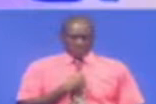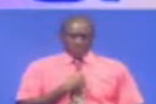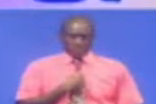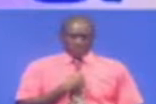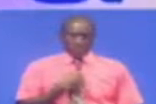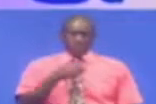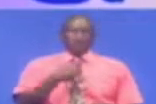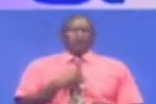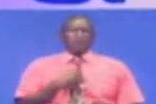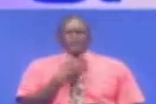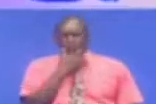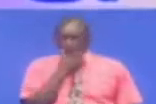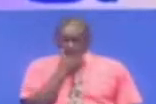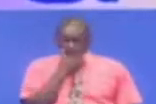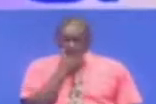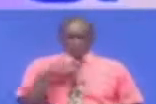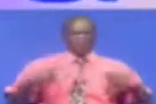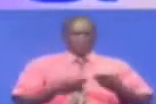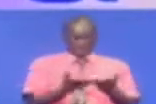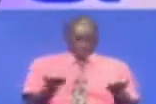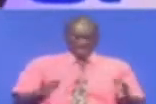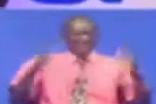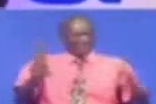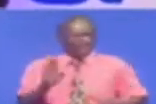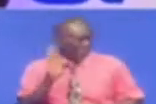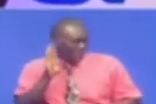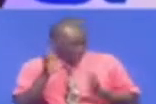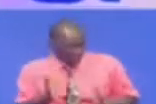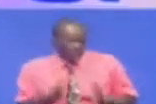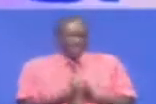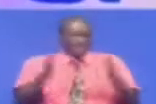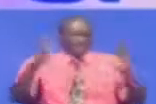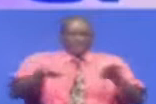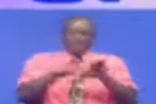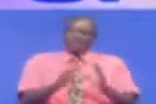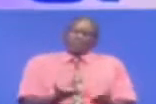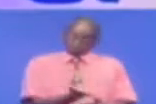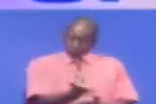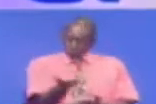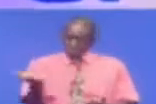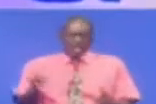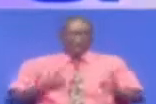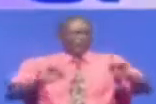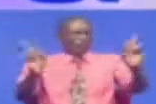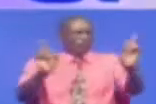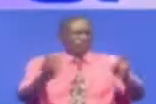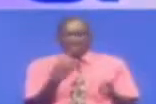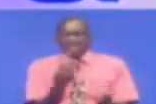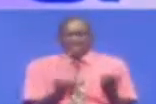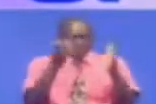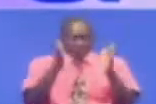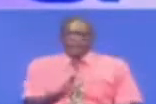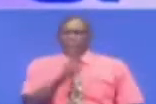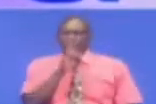You have been a wonderful audience, great listeners and great participants. I've not seen an audience keeping